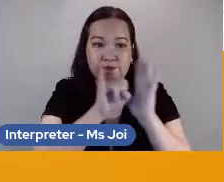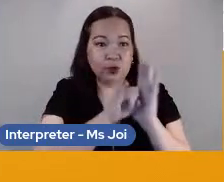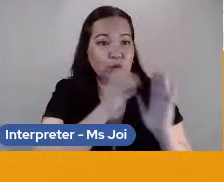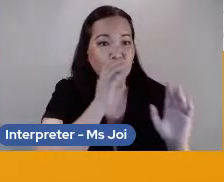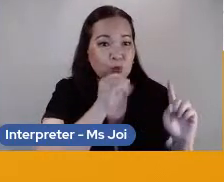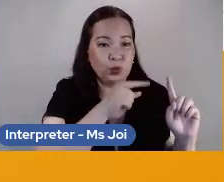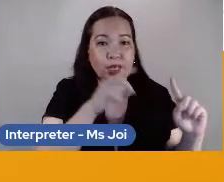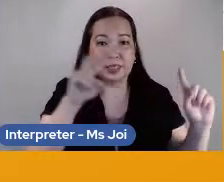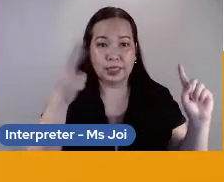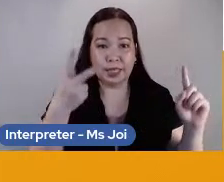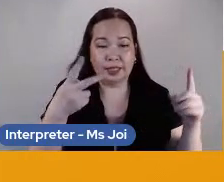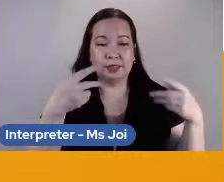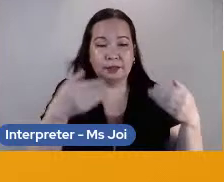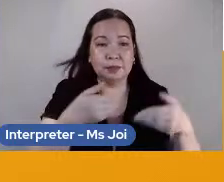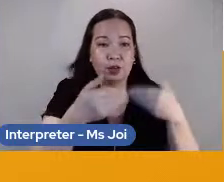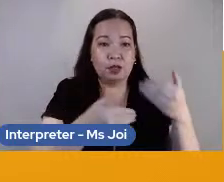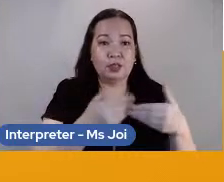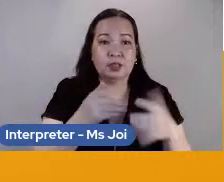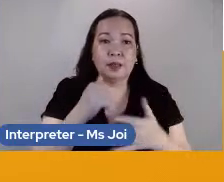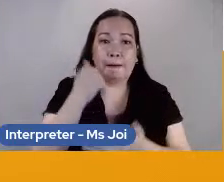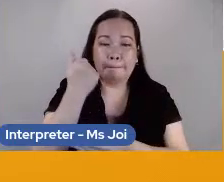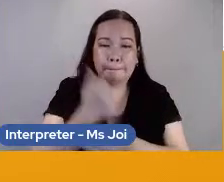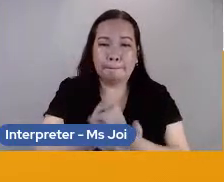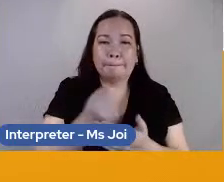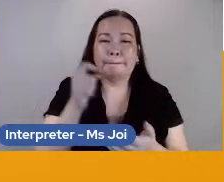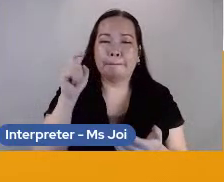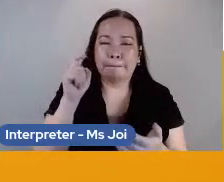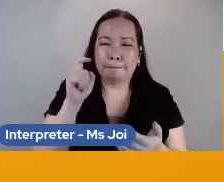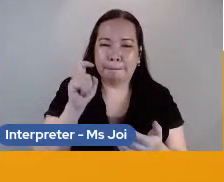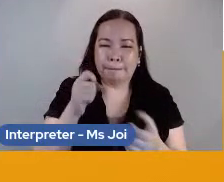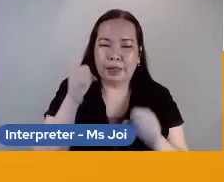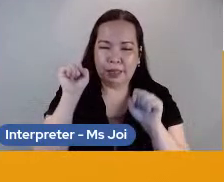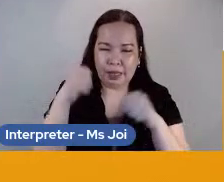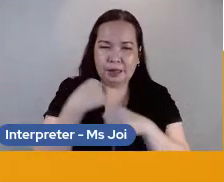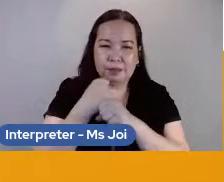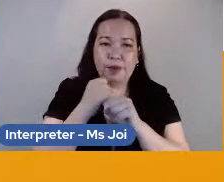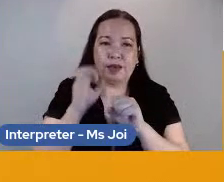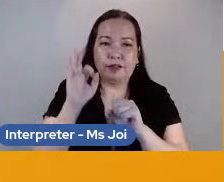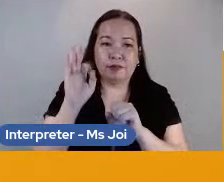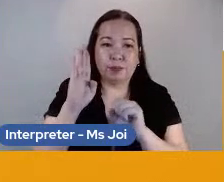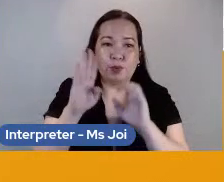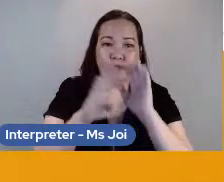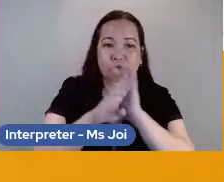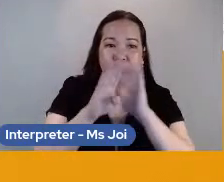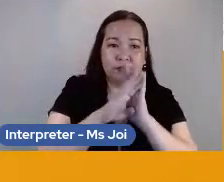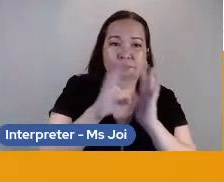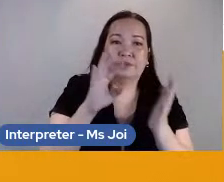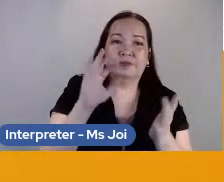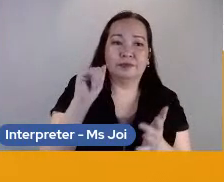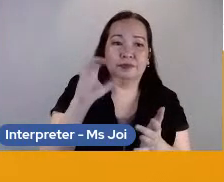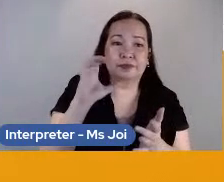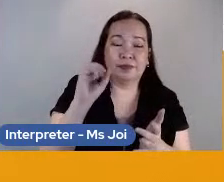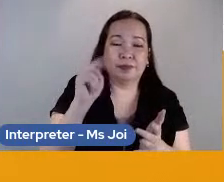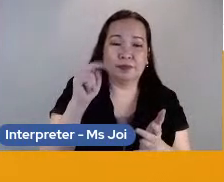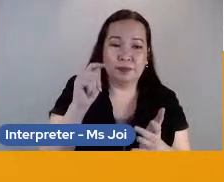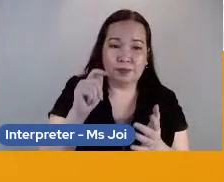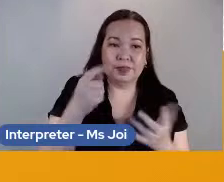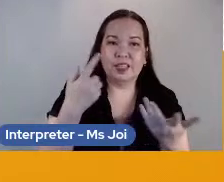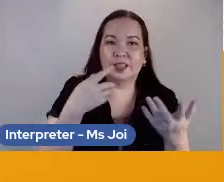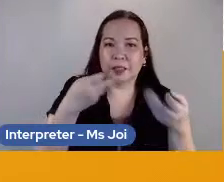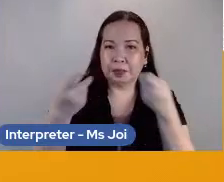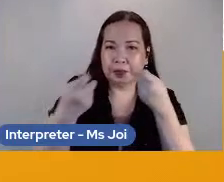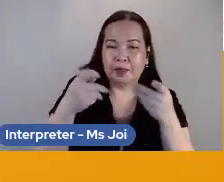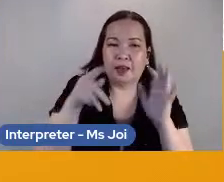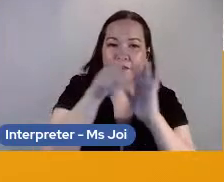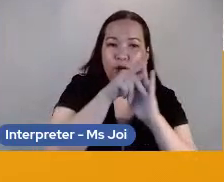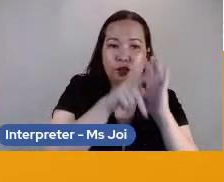process is to set up a Facebook developer account. And then you need to agree to the platform policies, and then